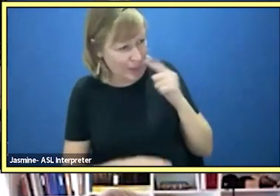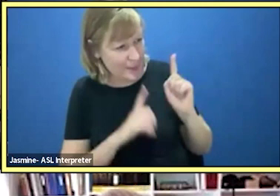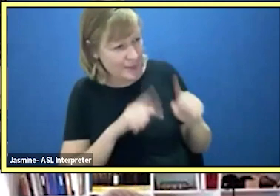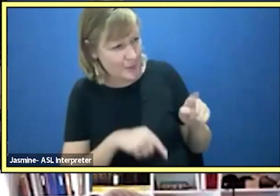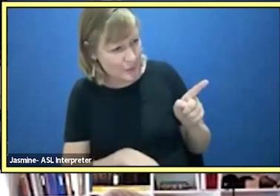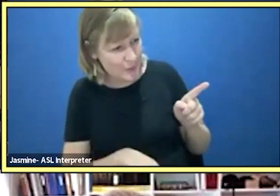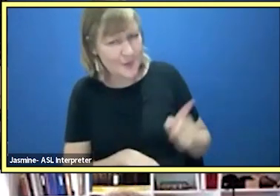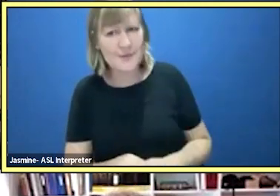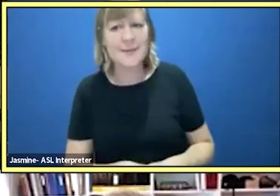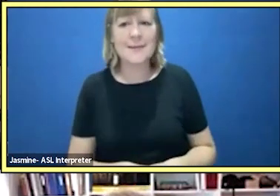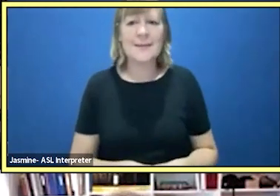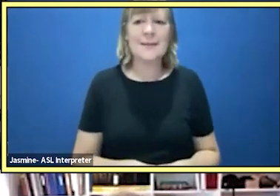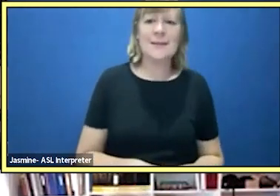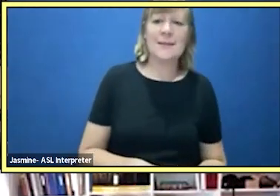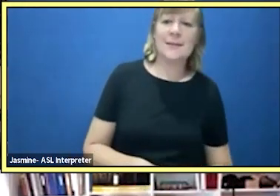People